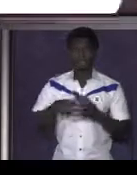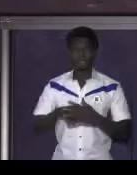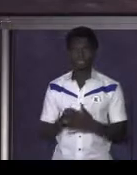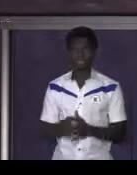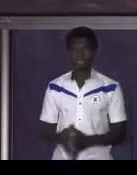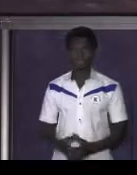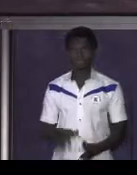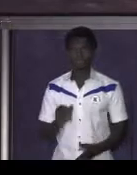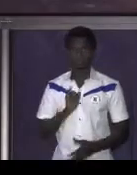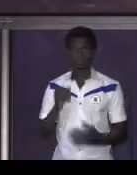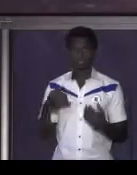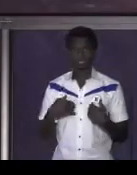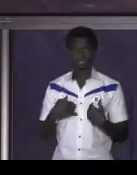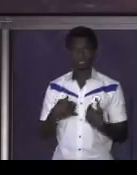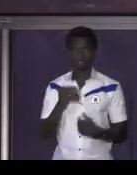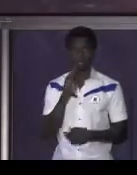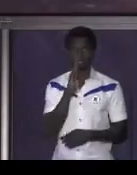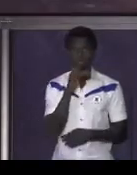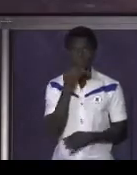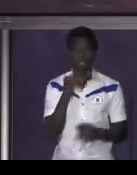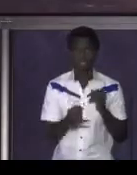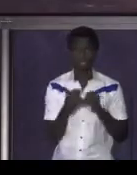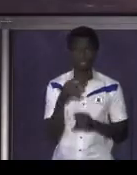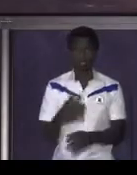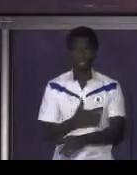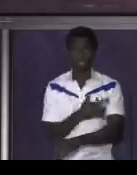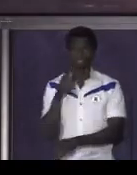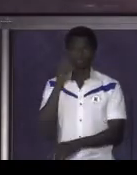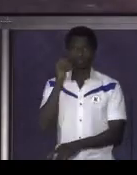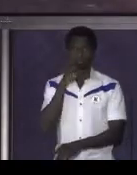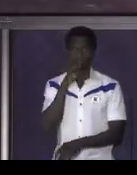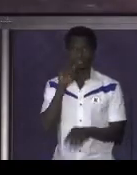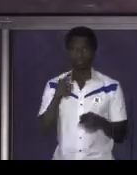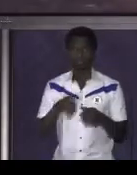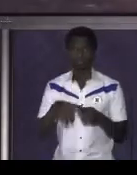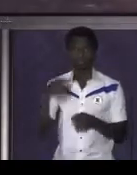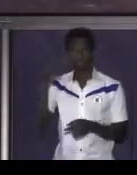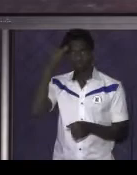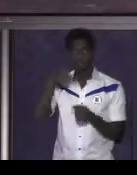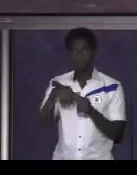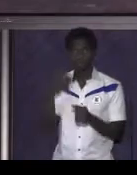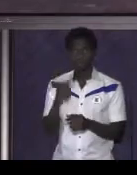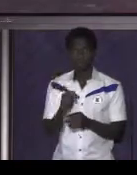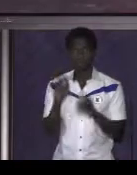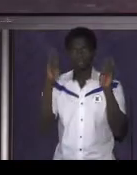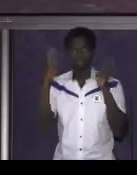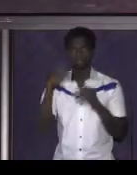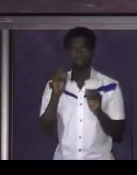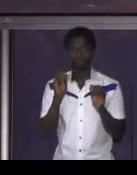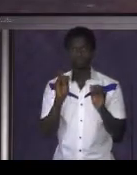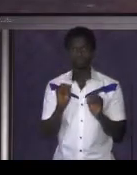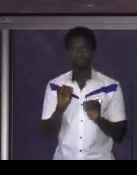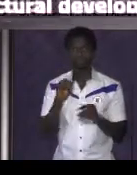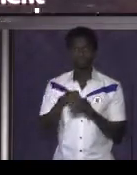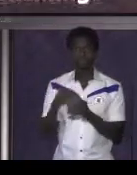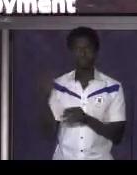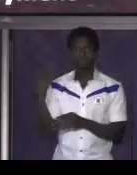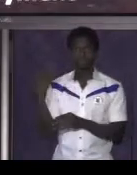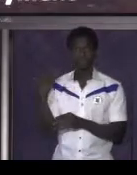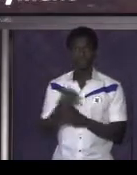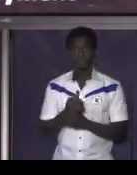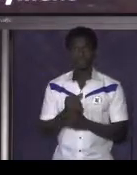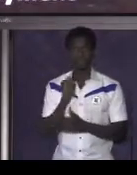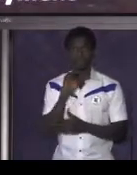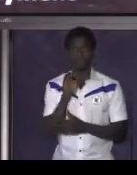started. By the end of the lesson, you should be able to recall the concepts taught in the previous lessons.